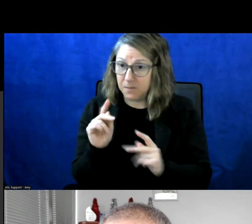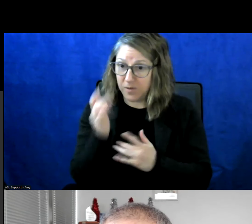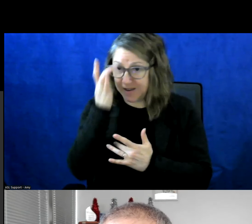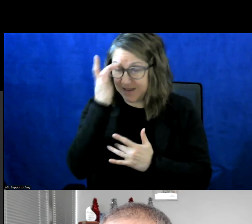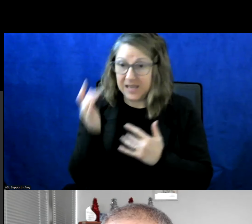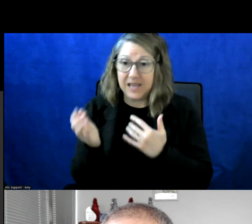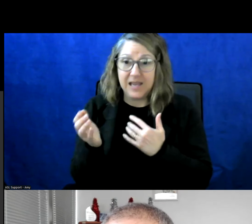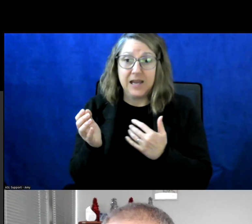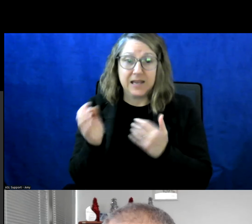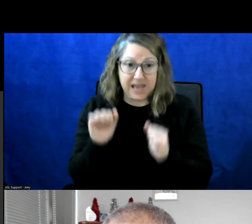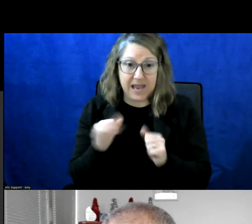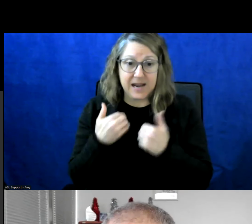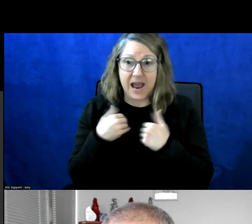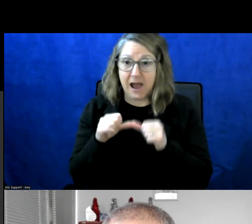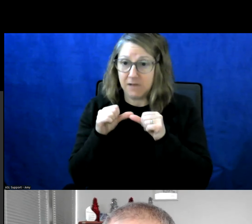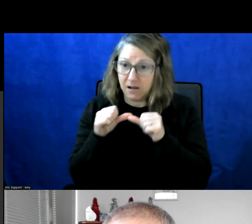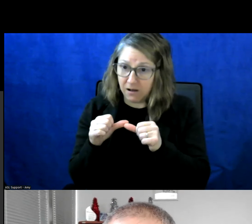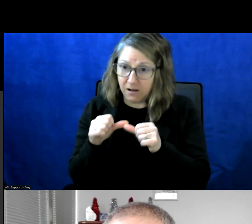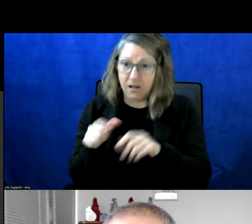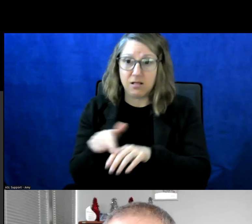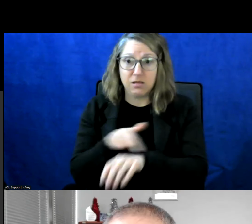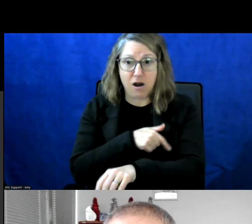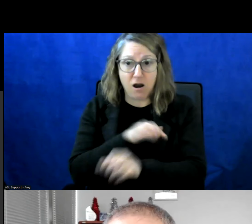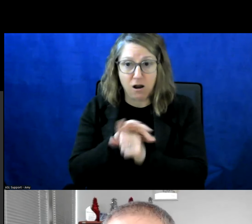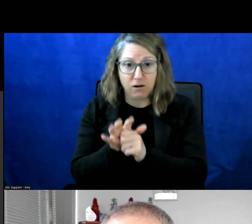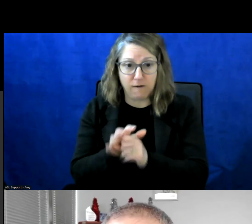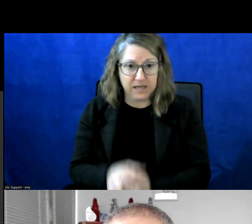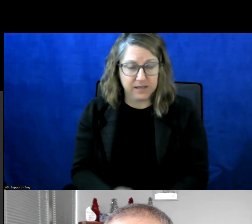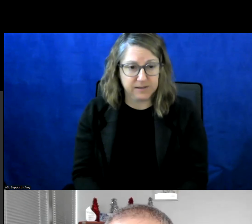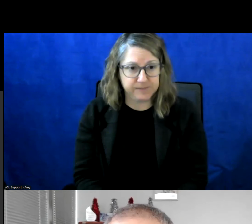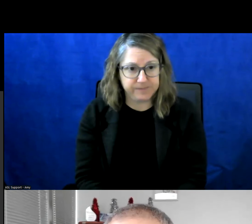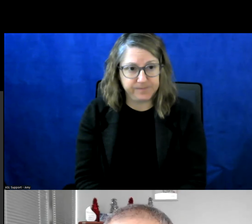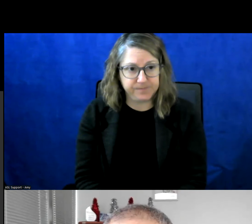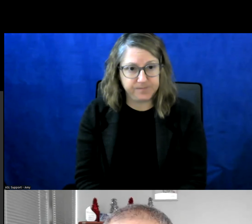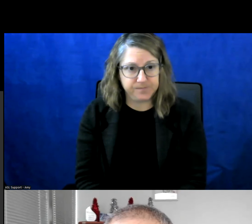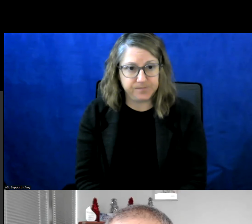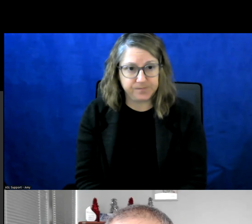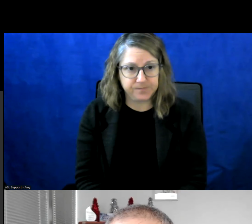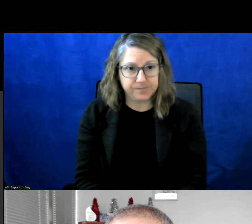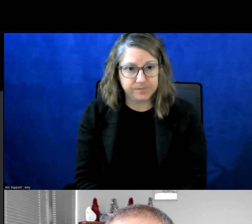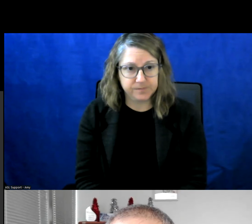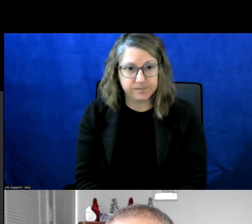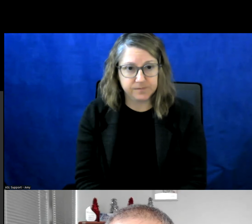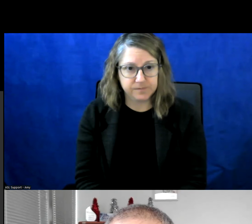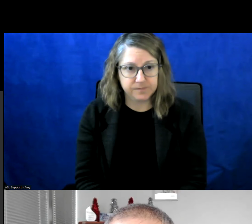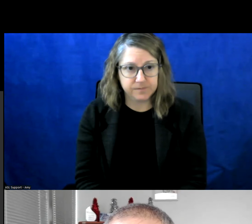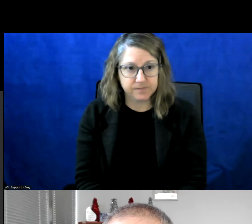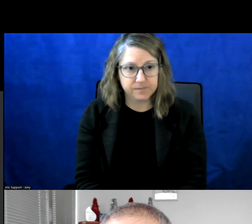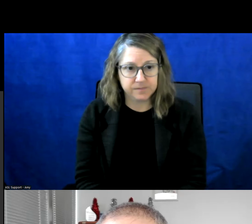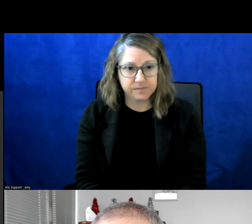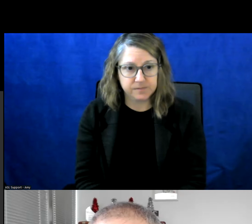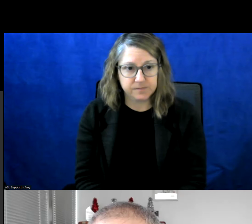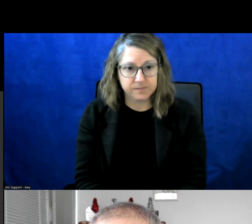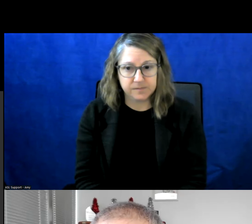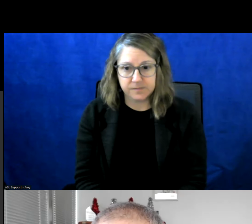to develop long COVID. And long COVID, I'm going to skip to this slide here, is long COVID can